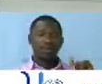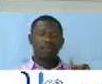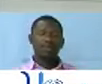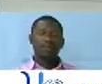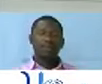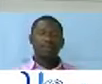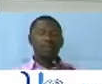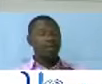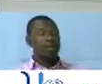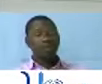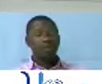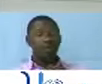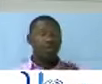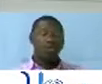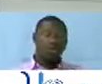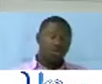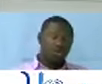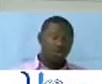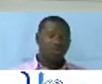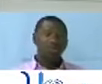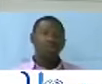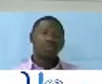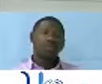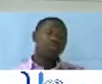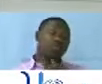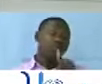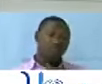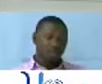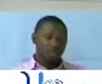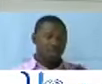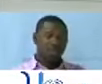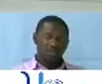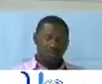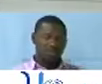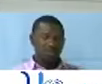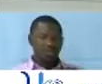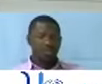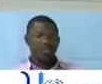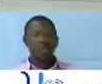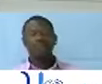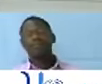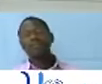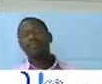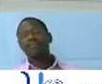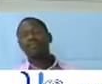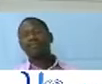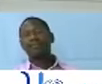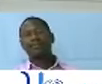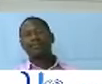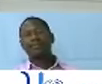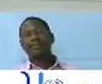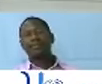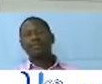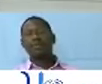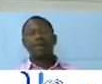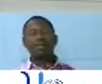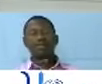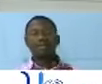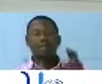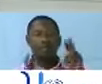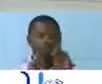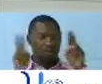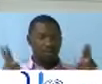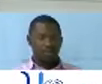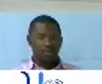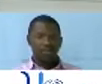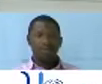Nek na sa lo waral na dakh ak Chief Justice Brobby. And so the International Bar Association